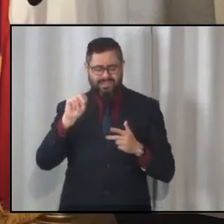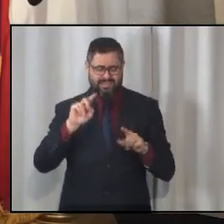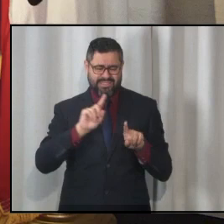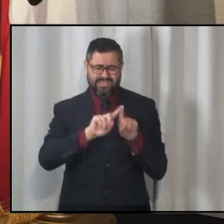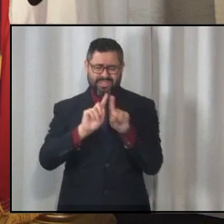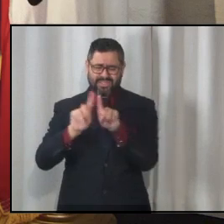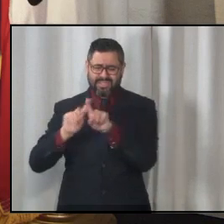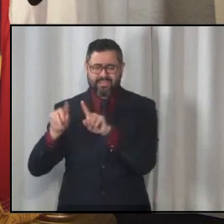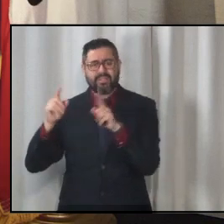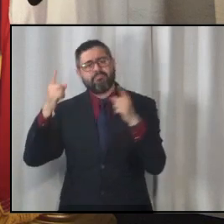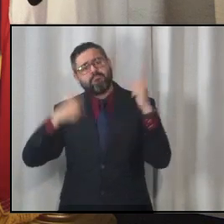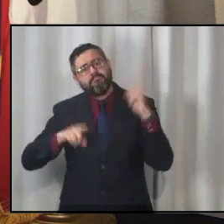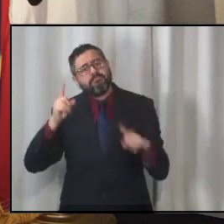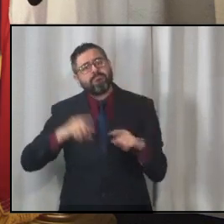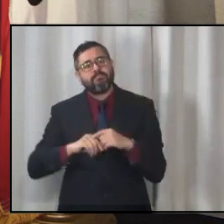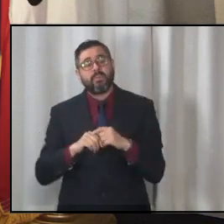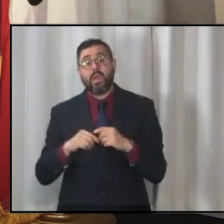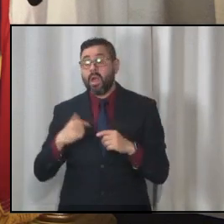outreach